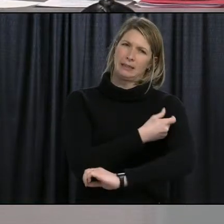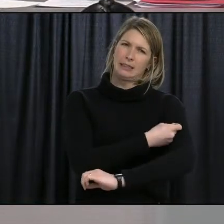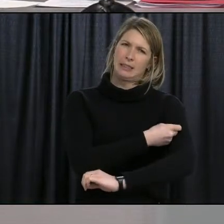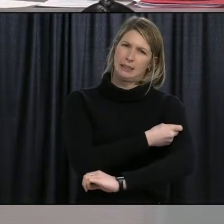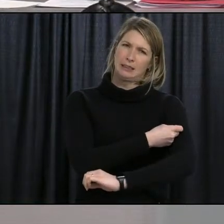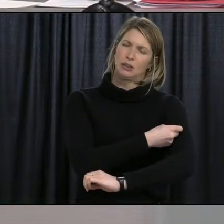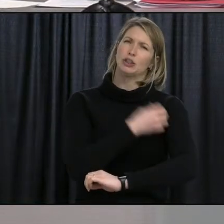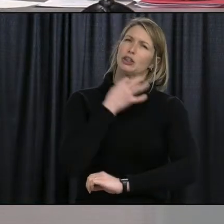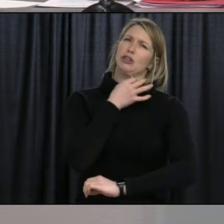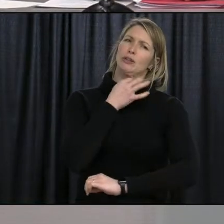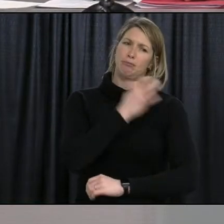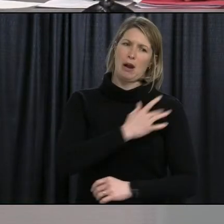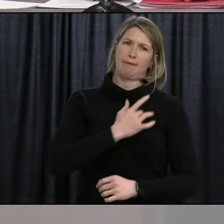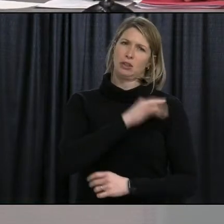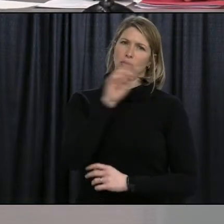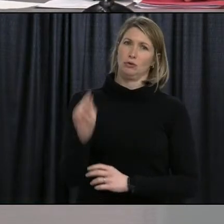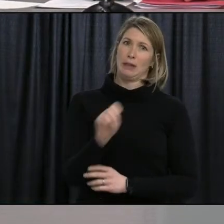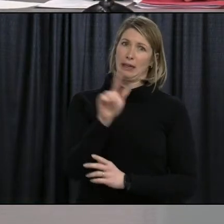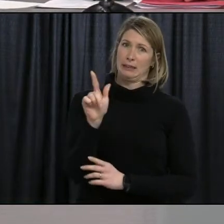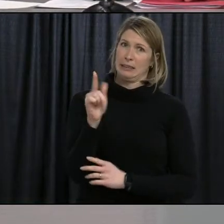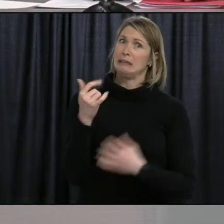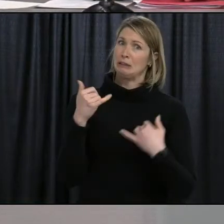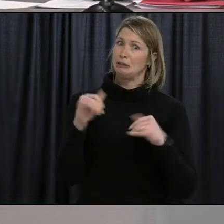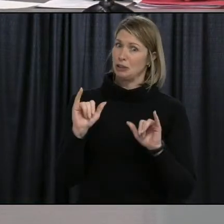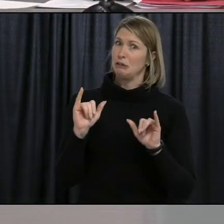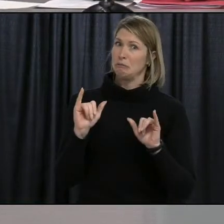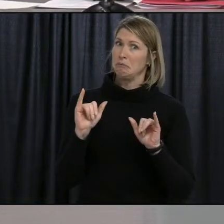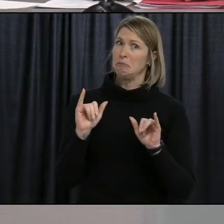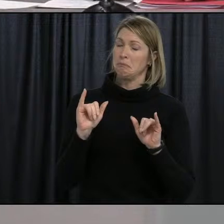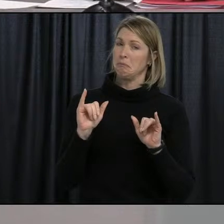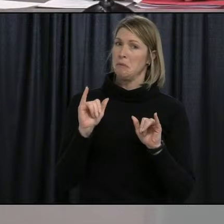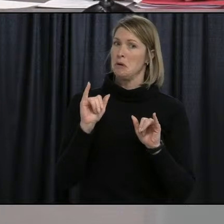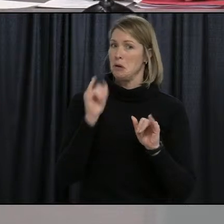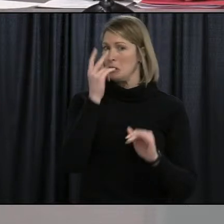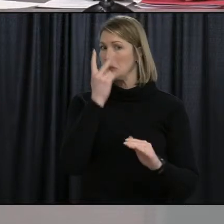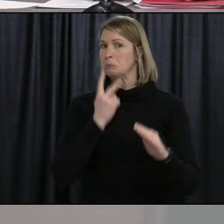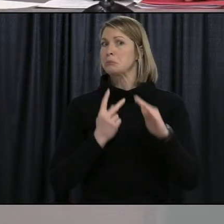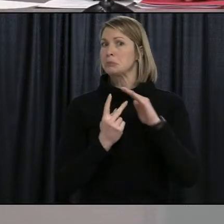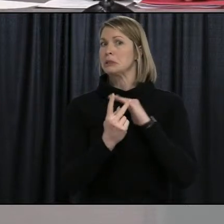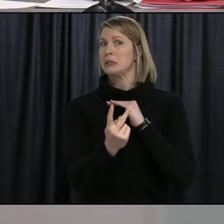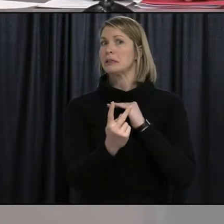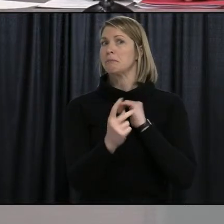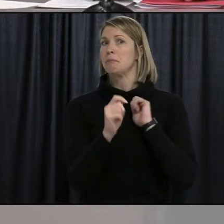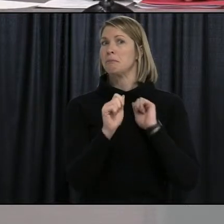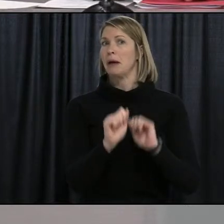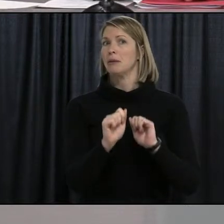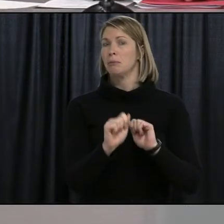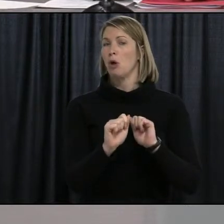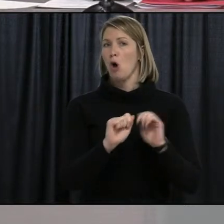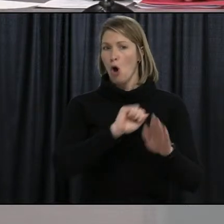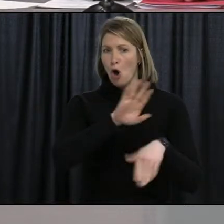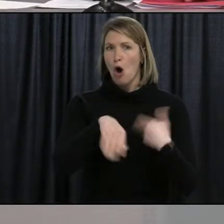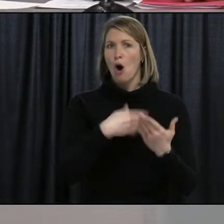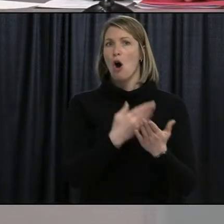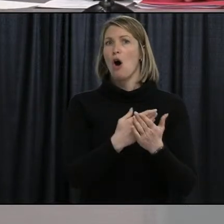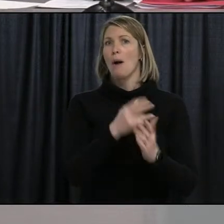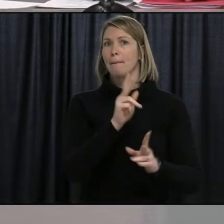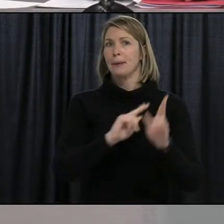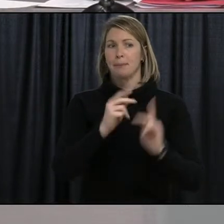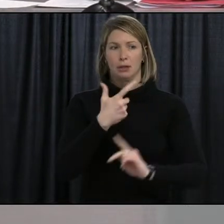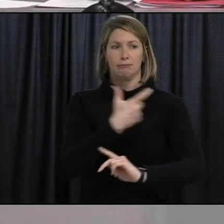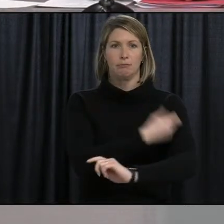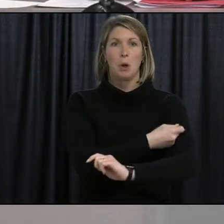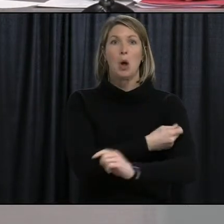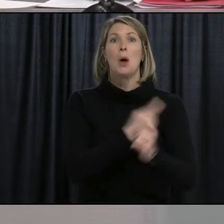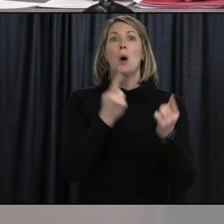track to meet its deadline of having at least one shot in all resident arms by the end